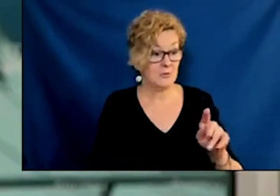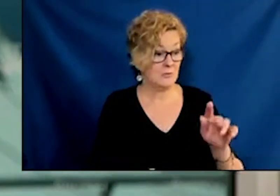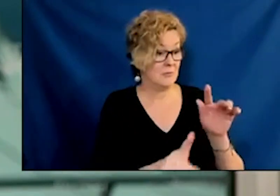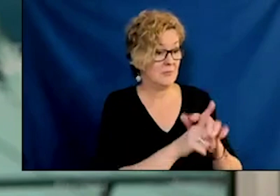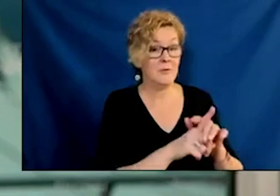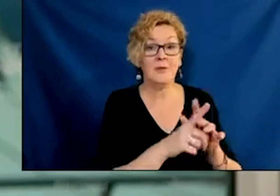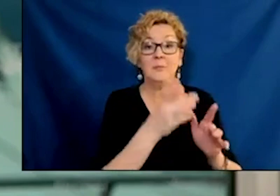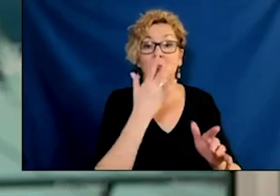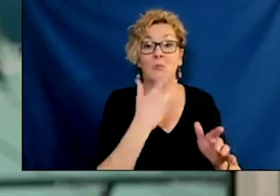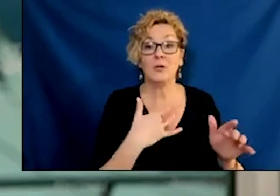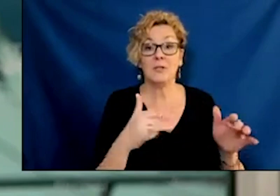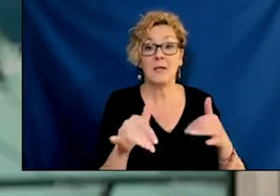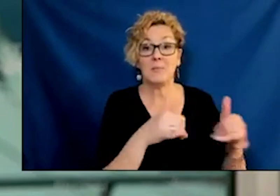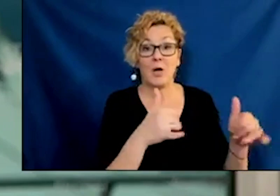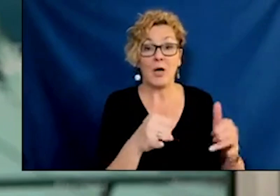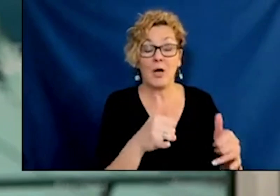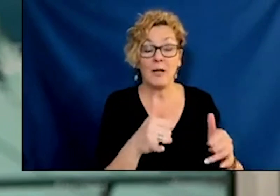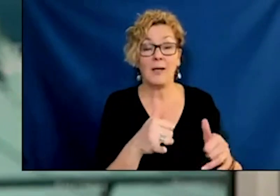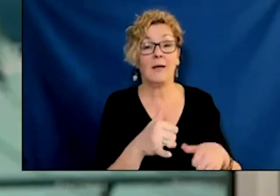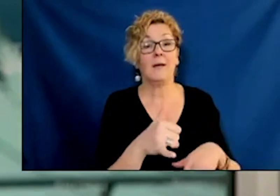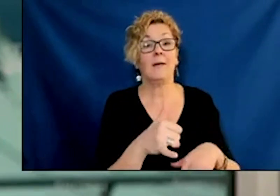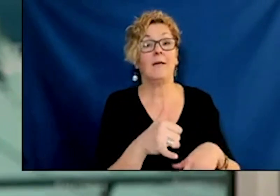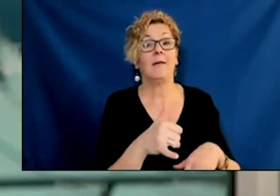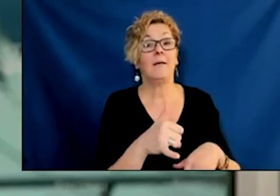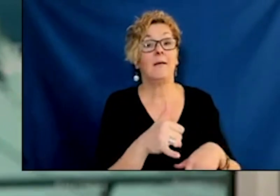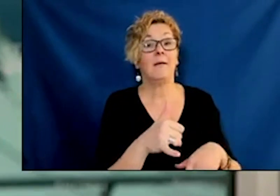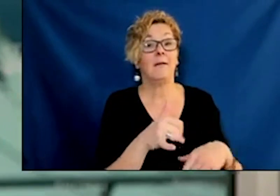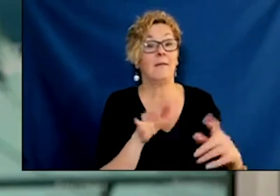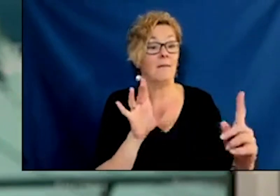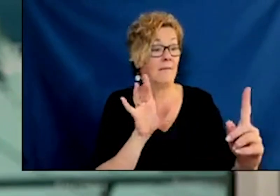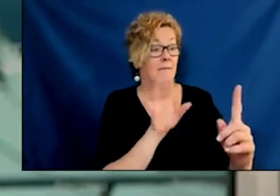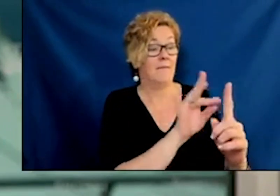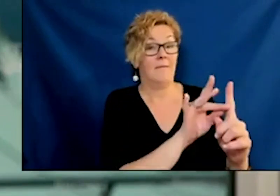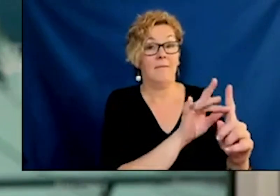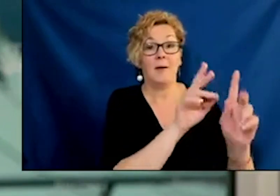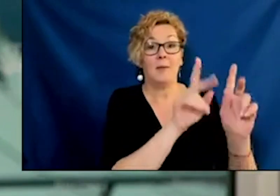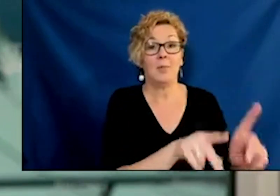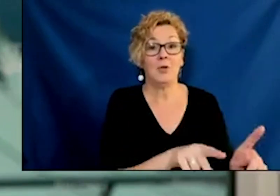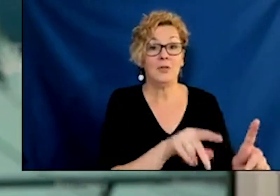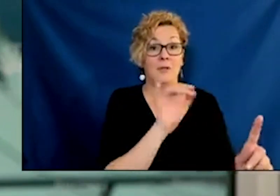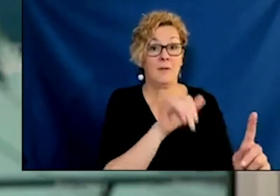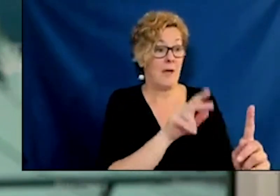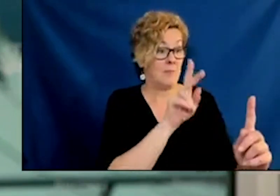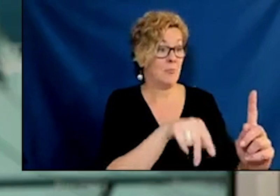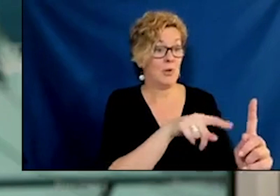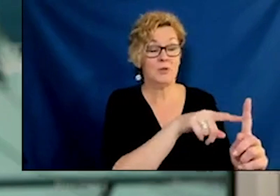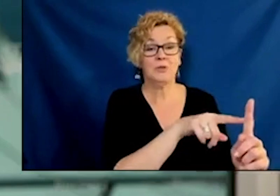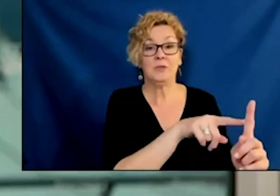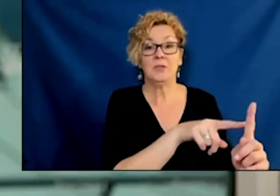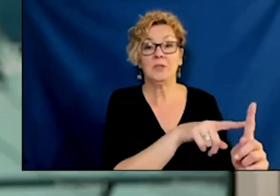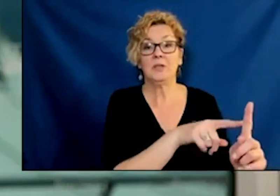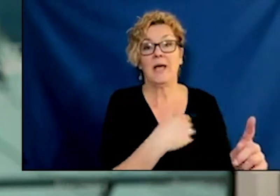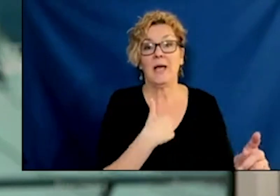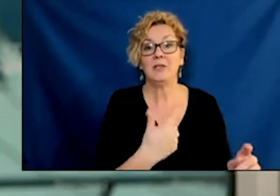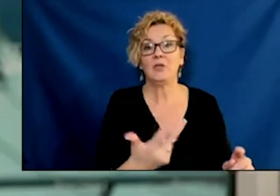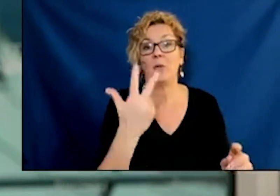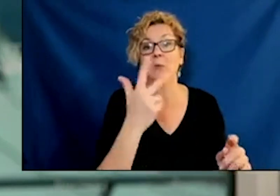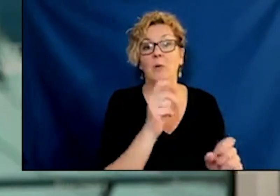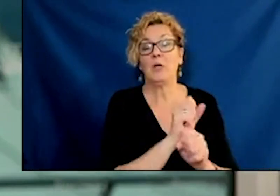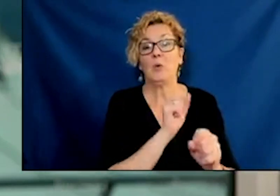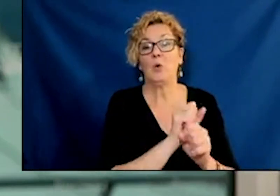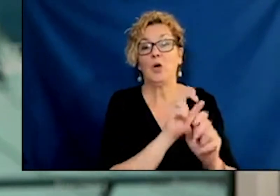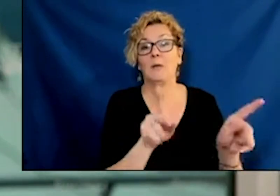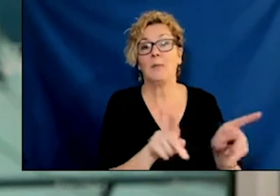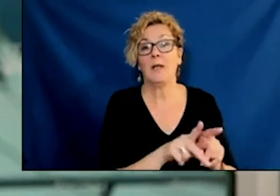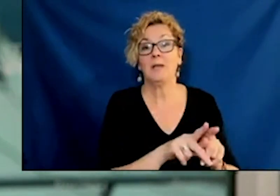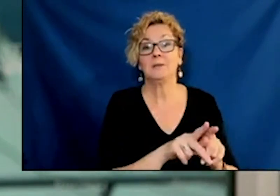it's exactly this or it's exactly that. These are all interconnected and interrelated. Where we are seeing transmission now